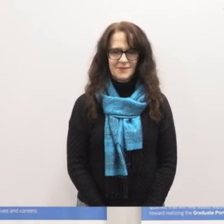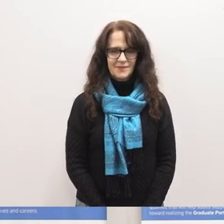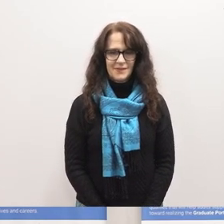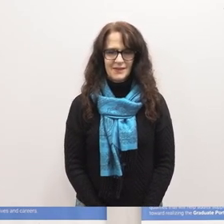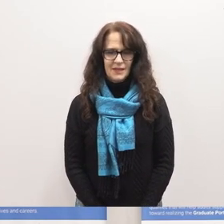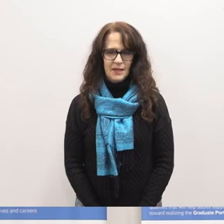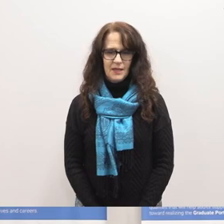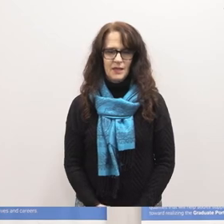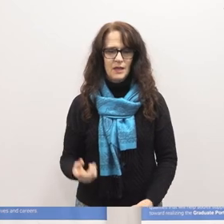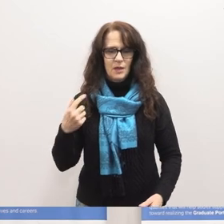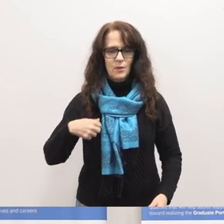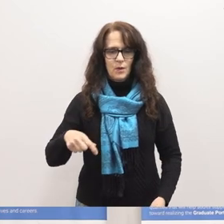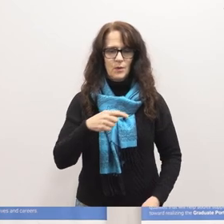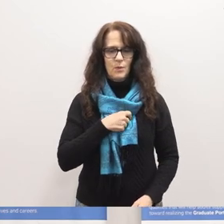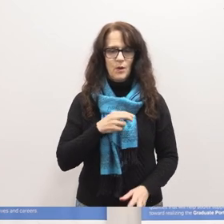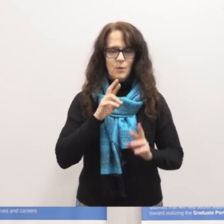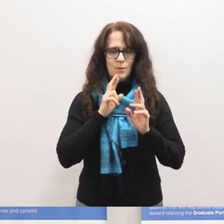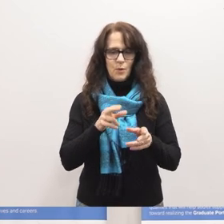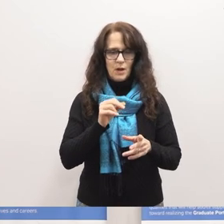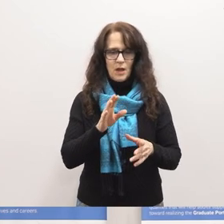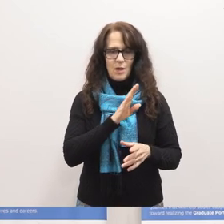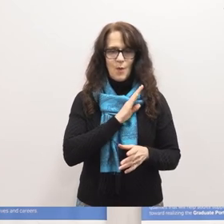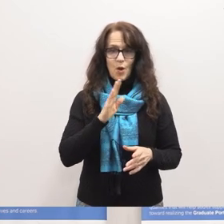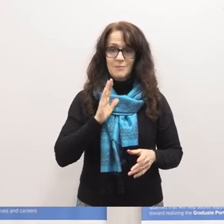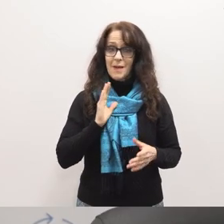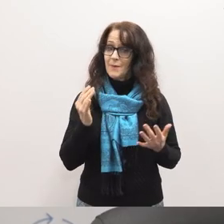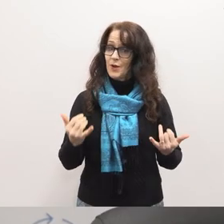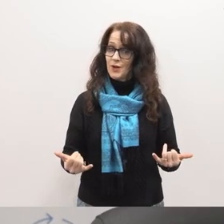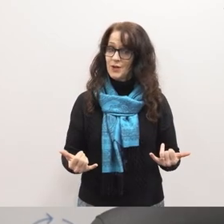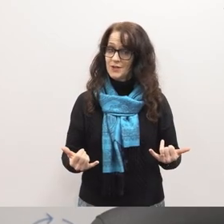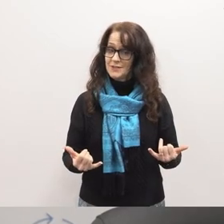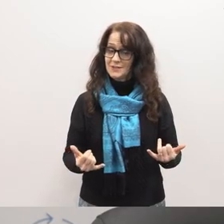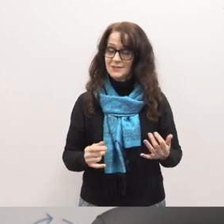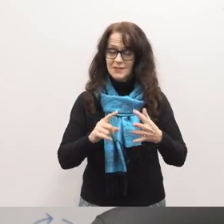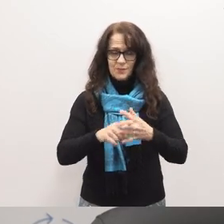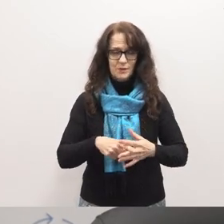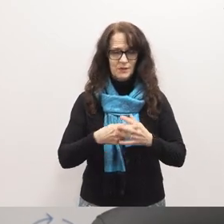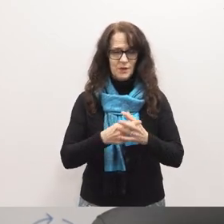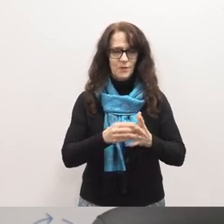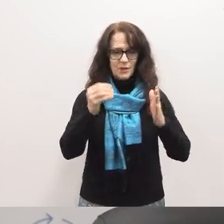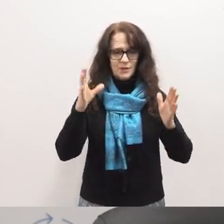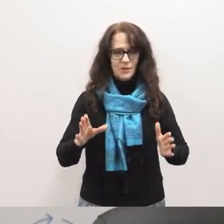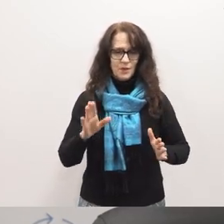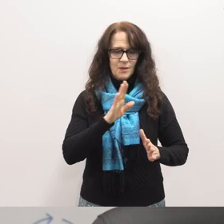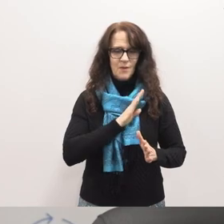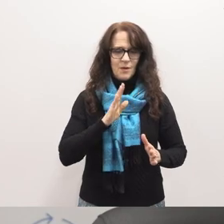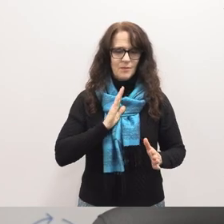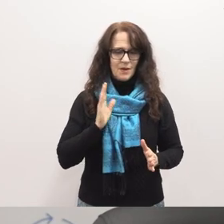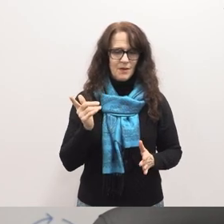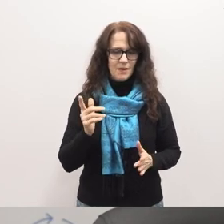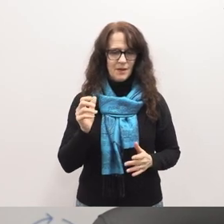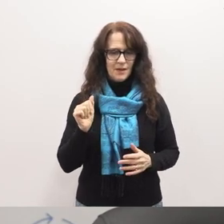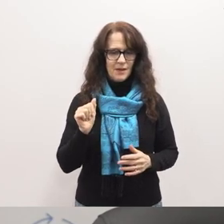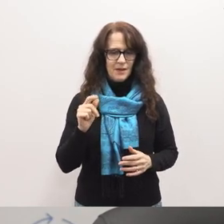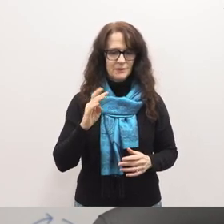Now we are at report of board members, so we will start with our student board member,